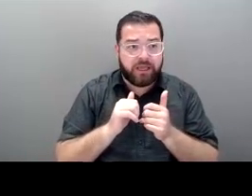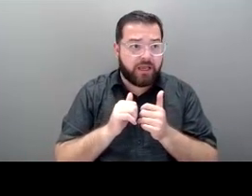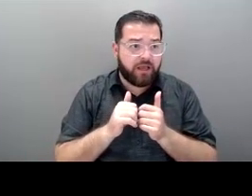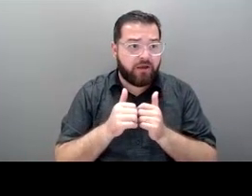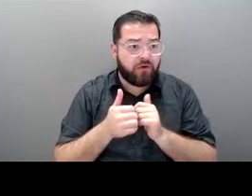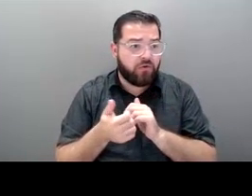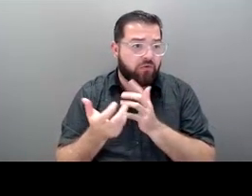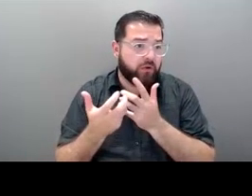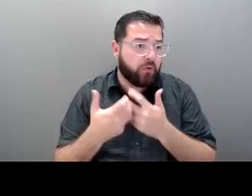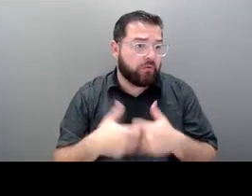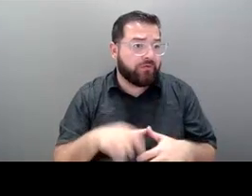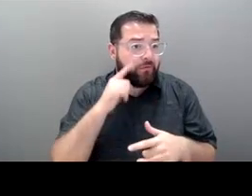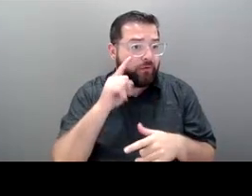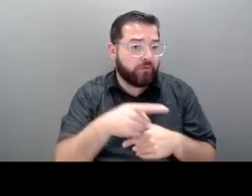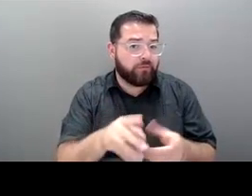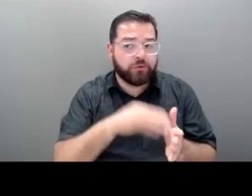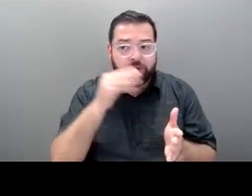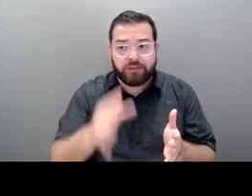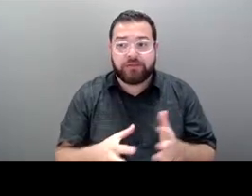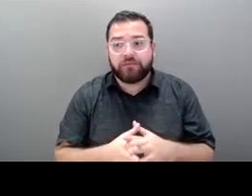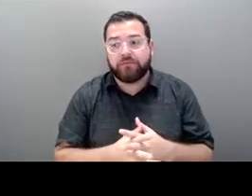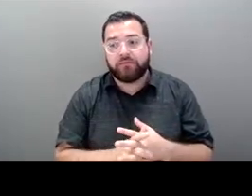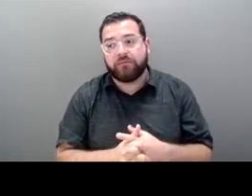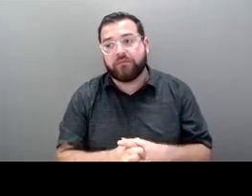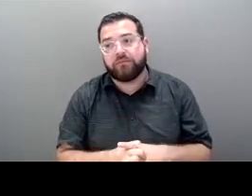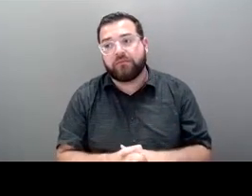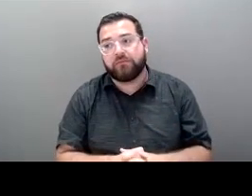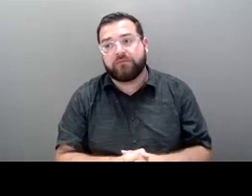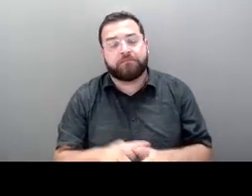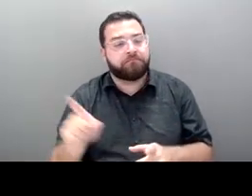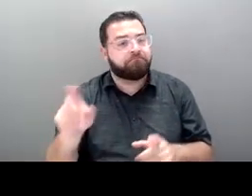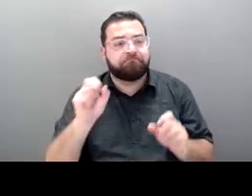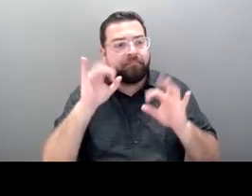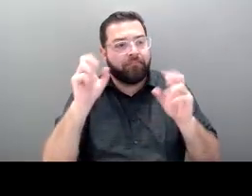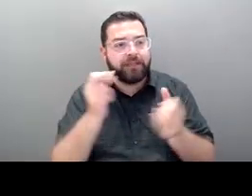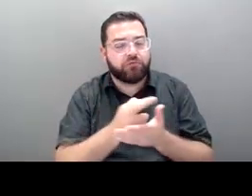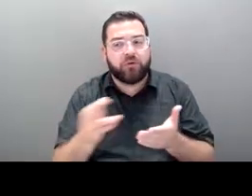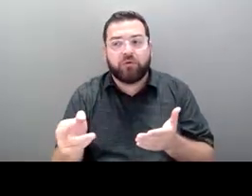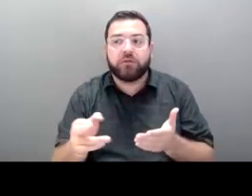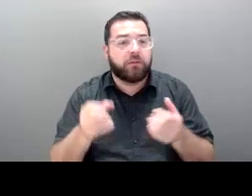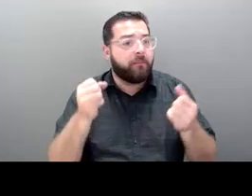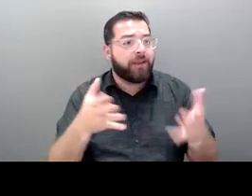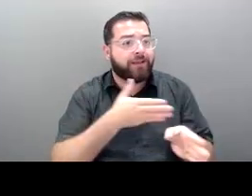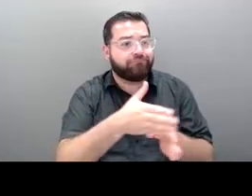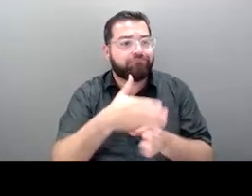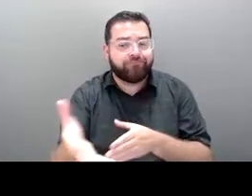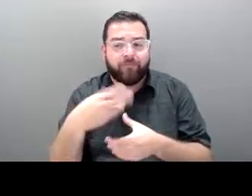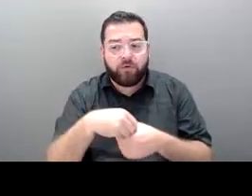students. This is again an amazing resource. It's cross-disciplinary, and it has